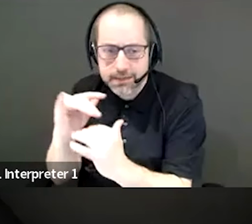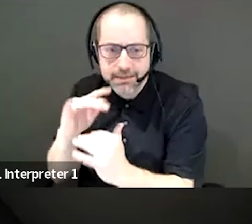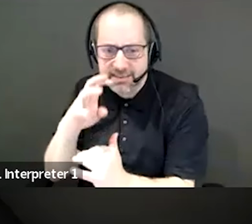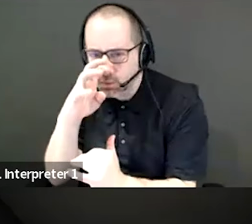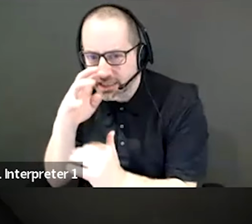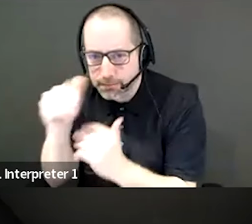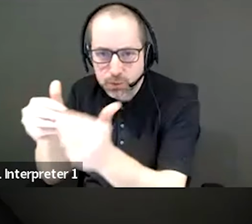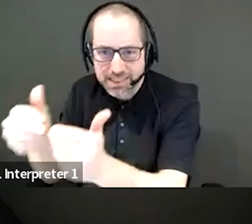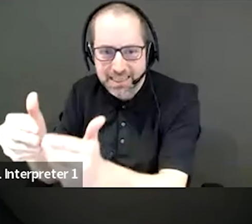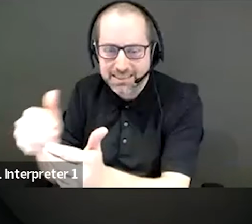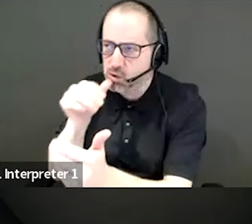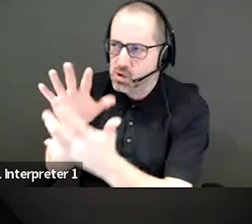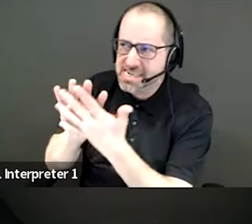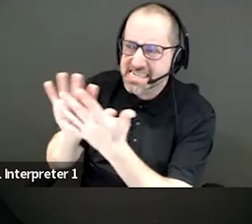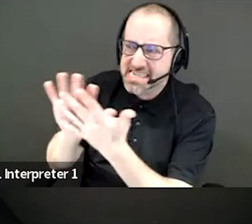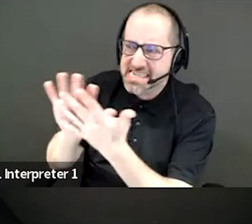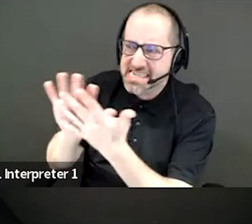are going to use the reporting processes far less.